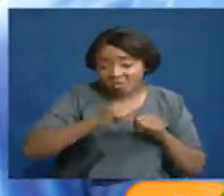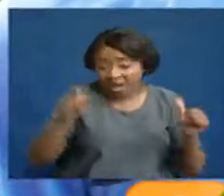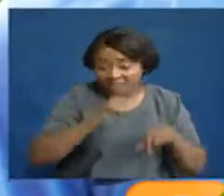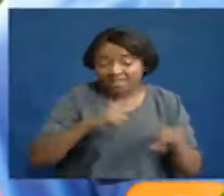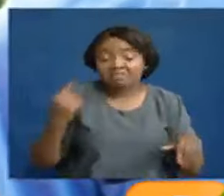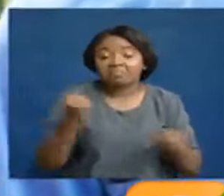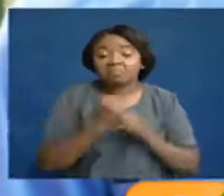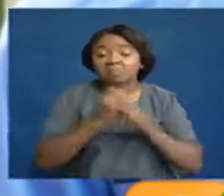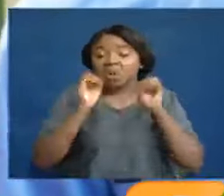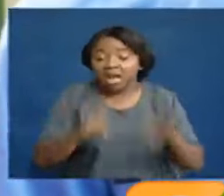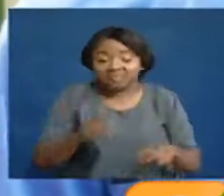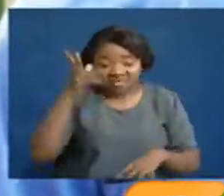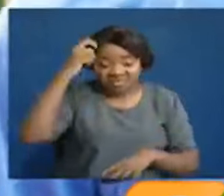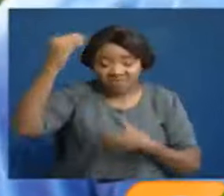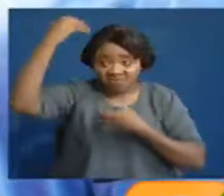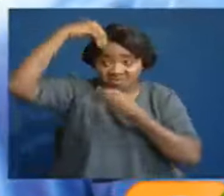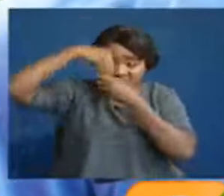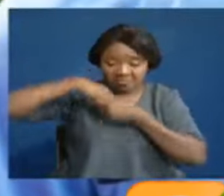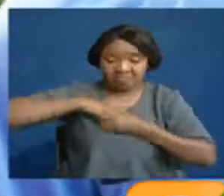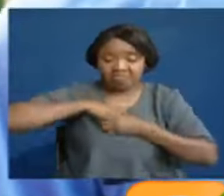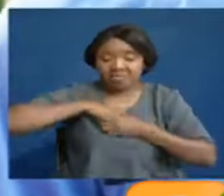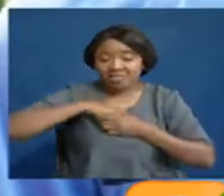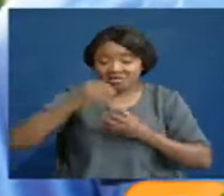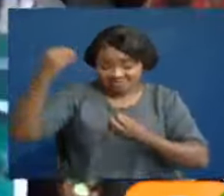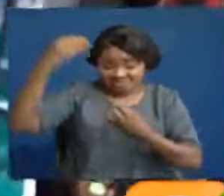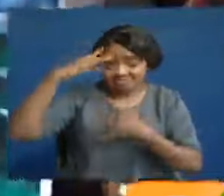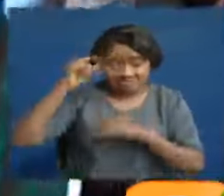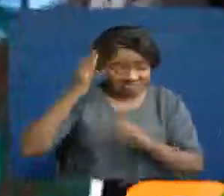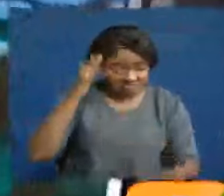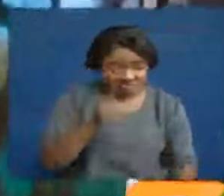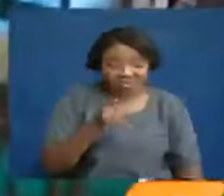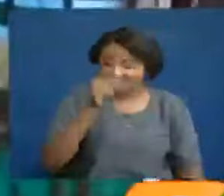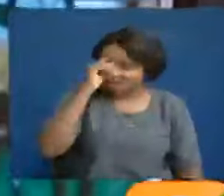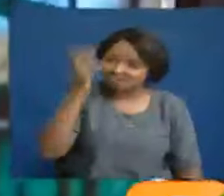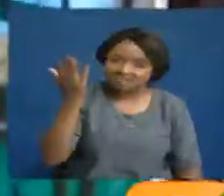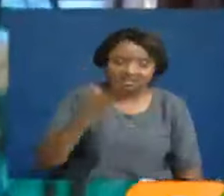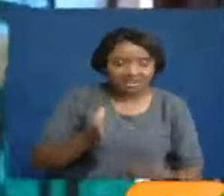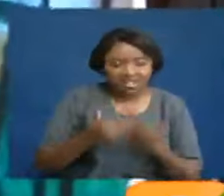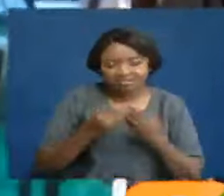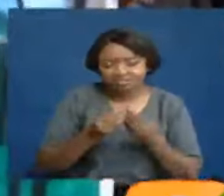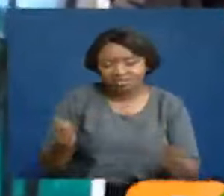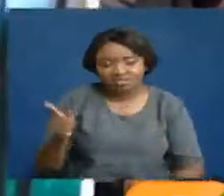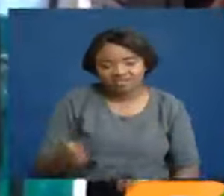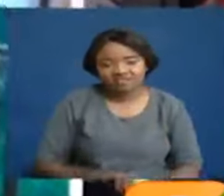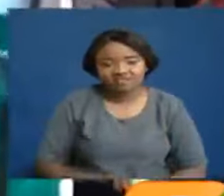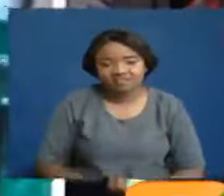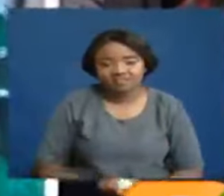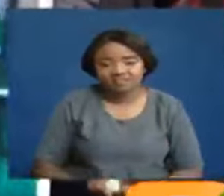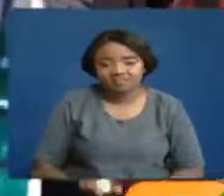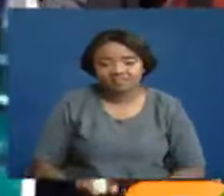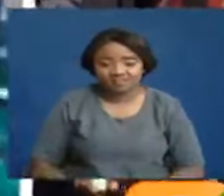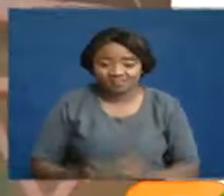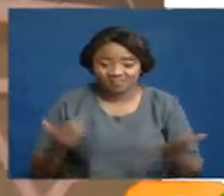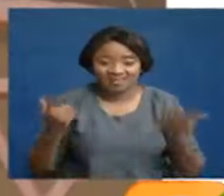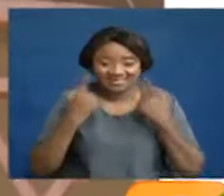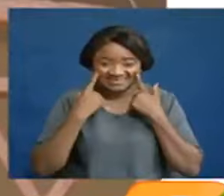devil's workshop. Eh? So we want them, at least the government should listen to their cry. Solidarity forever. It is this grim